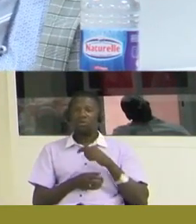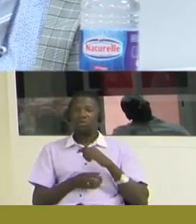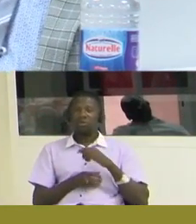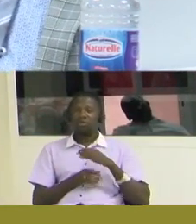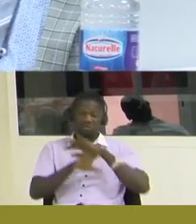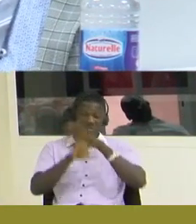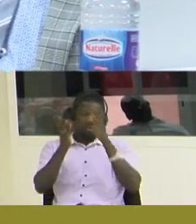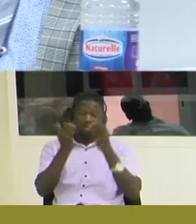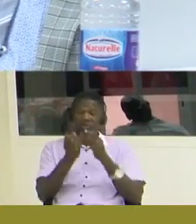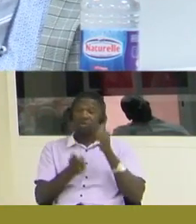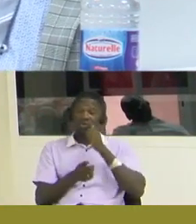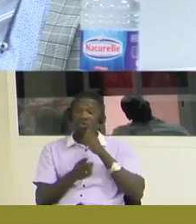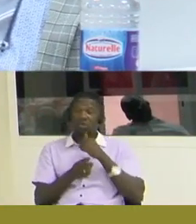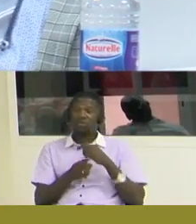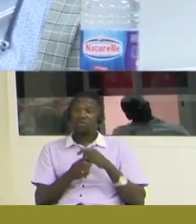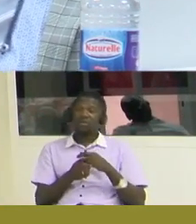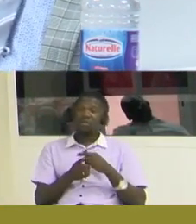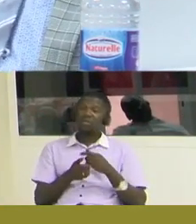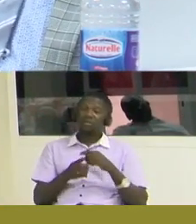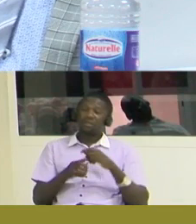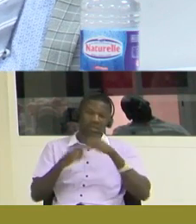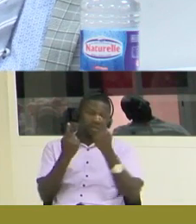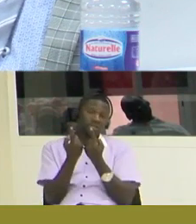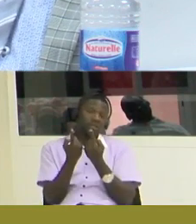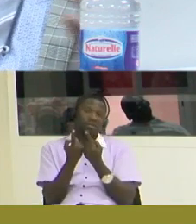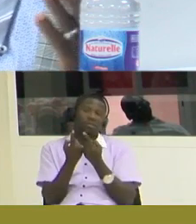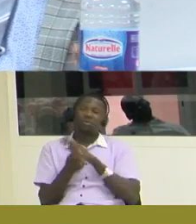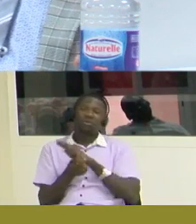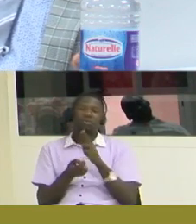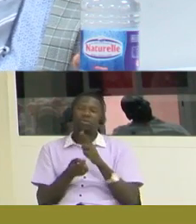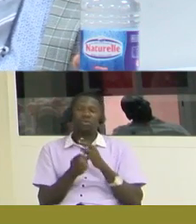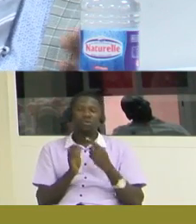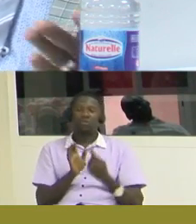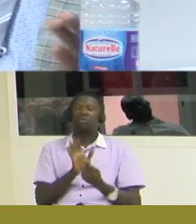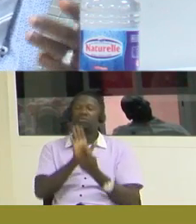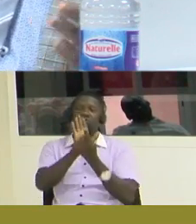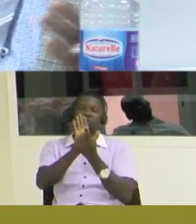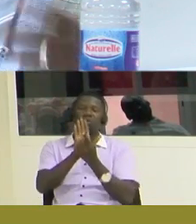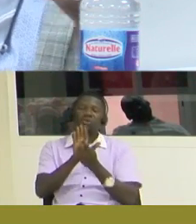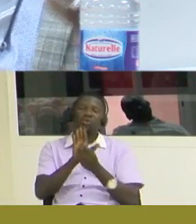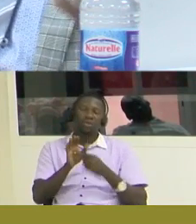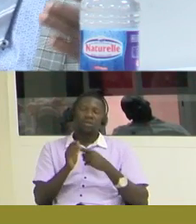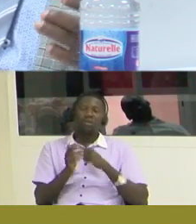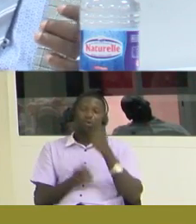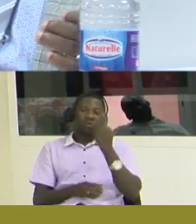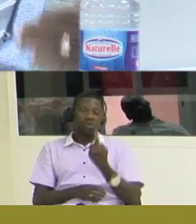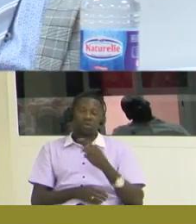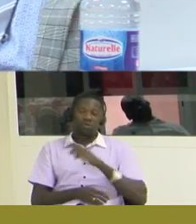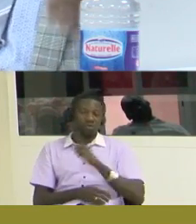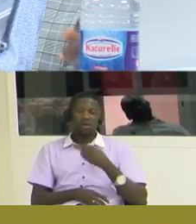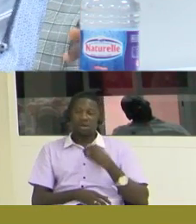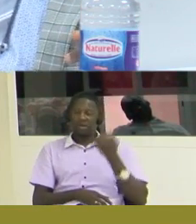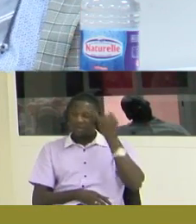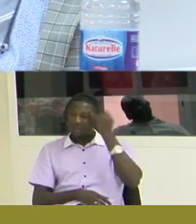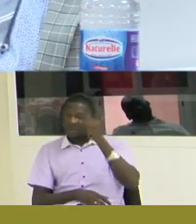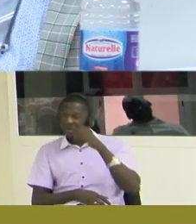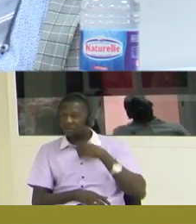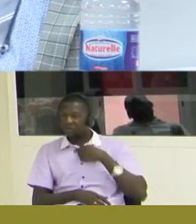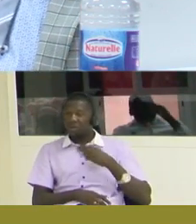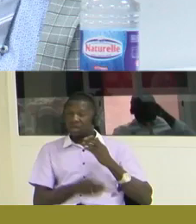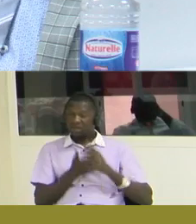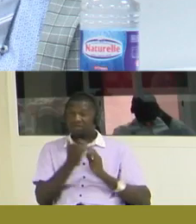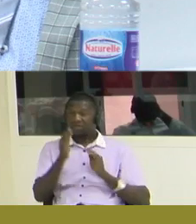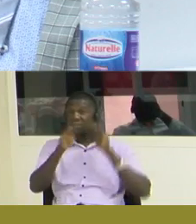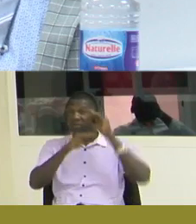of the perks do not necessarily show that one did not have an ambition to attain a particular